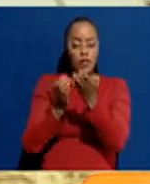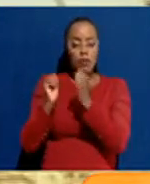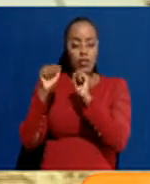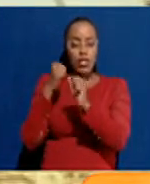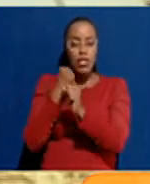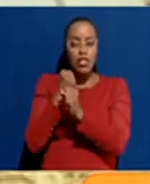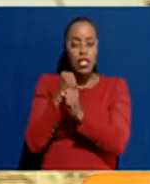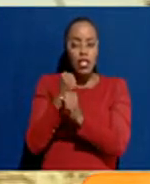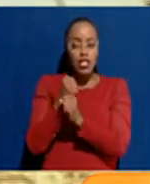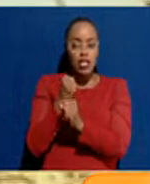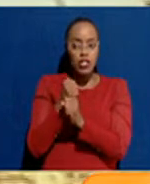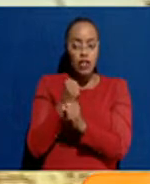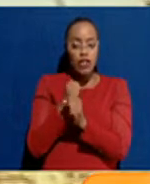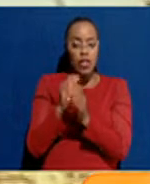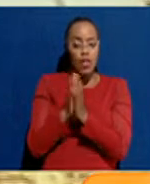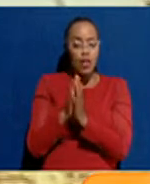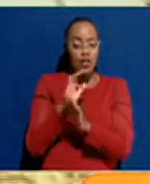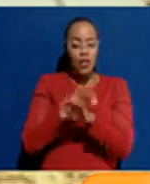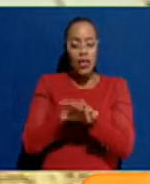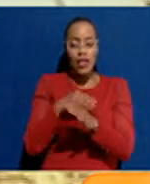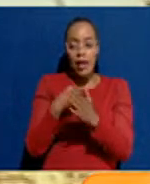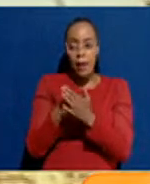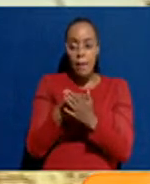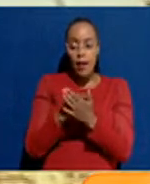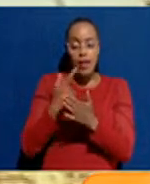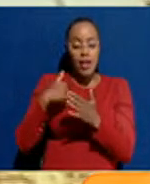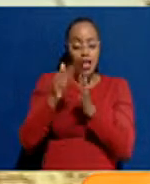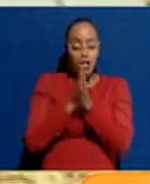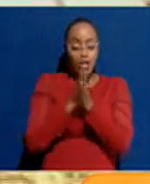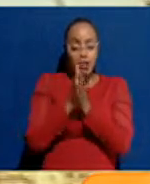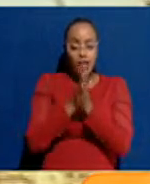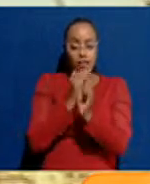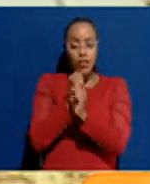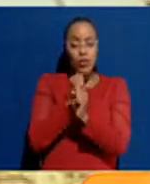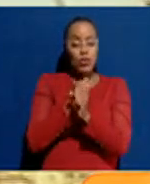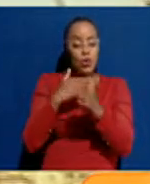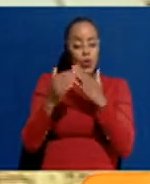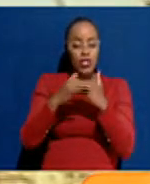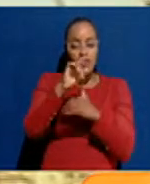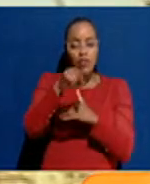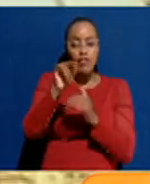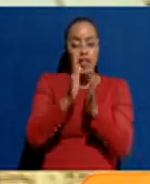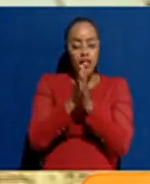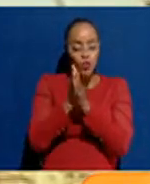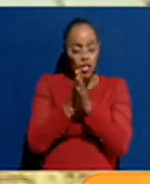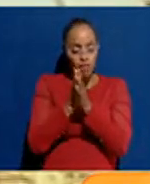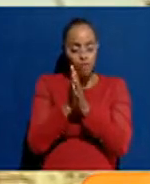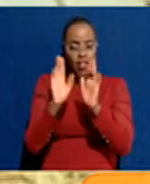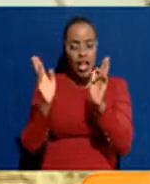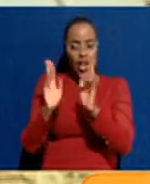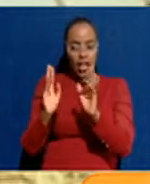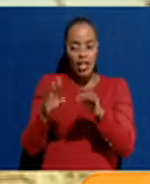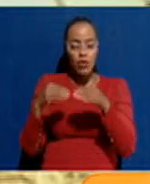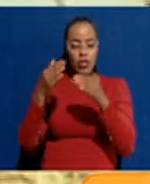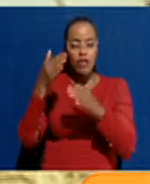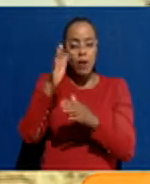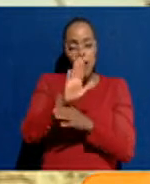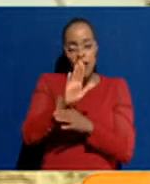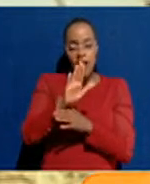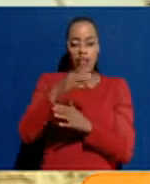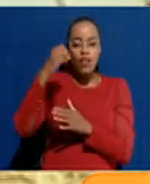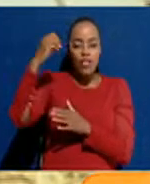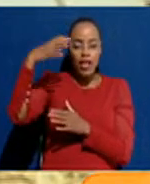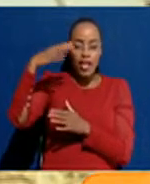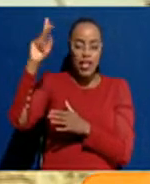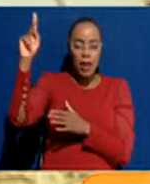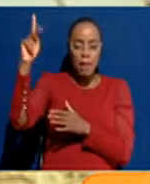they can go to do and leave Kenya Power alone. So we are determined to do that which is right. We are determined to restore the glory of Kenya Power. There were